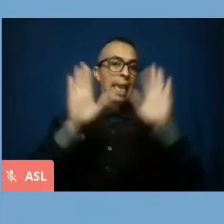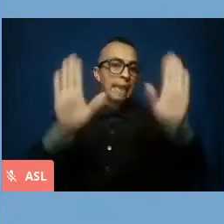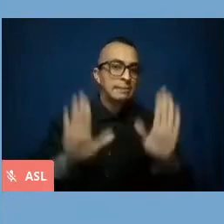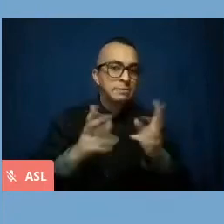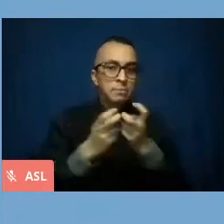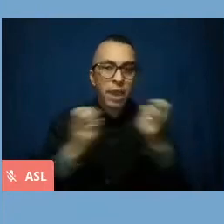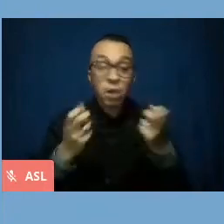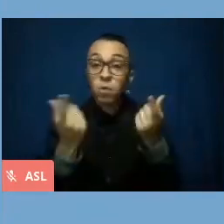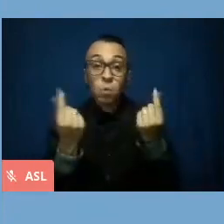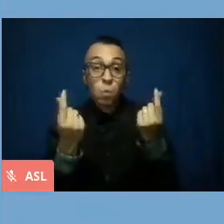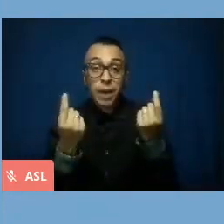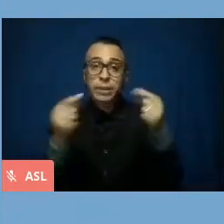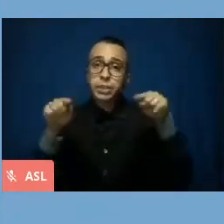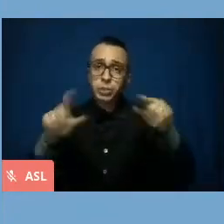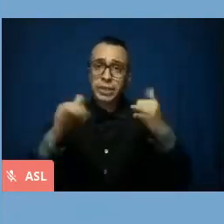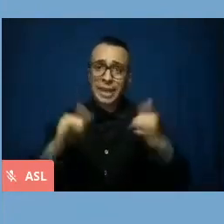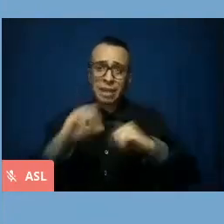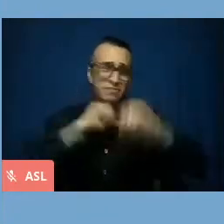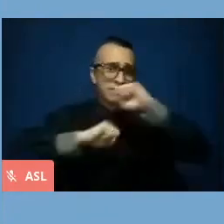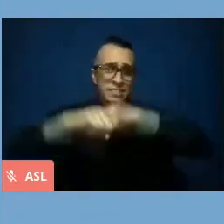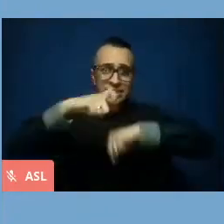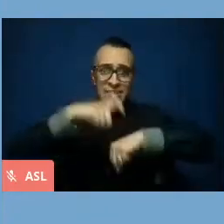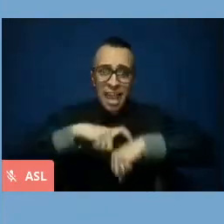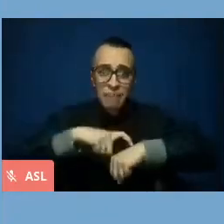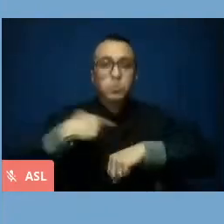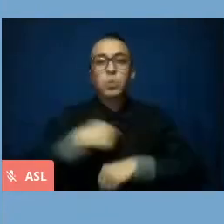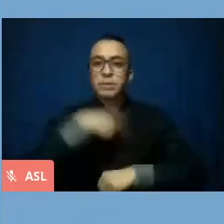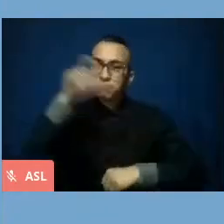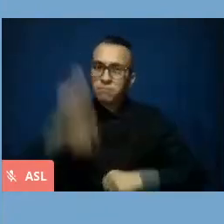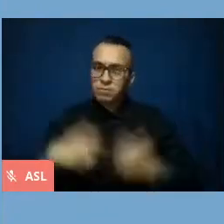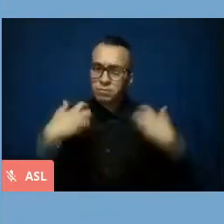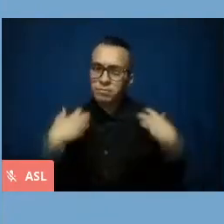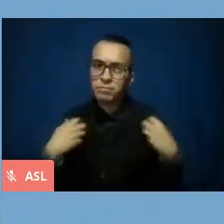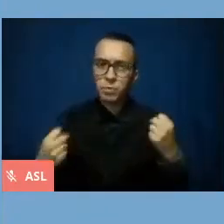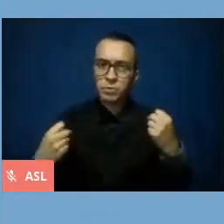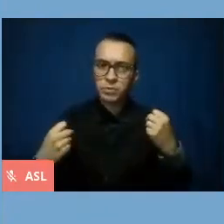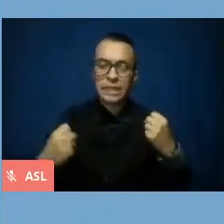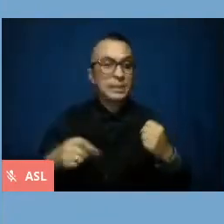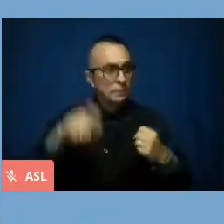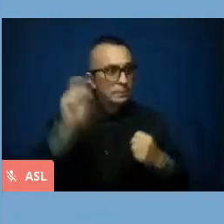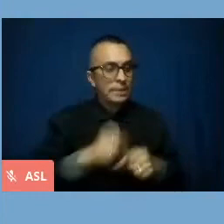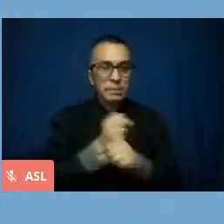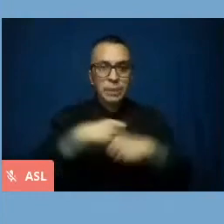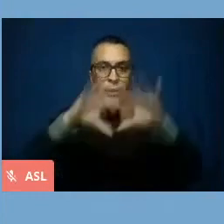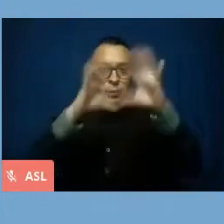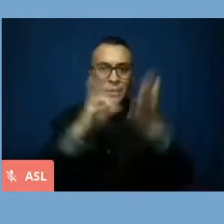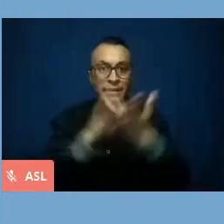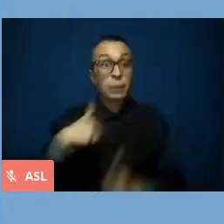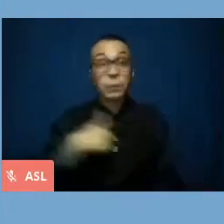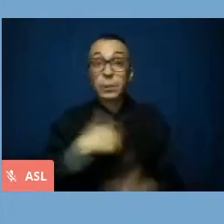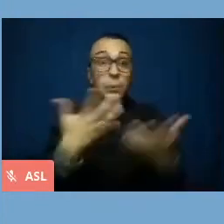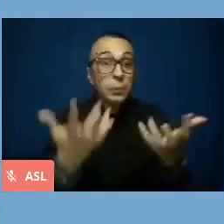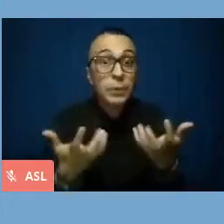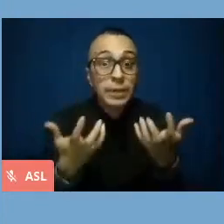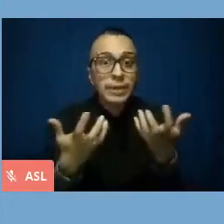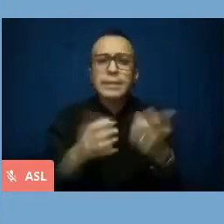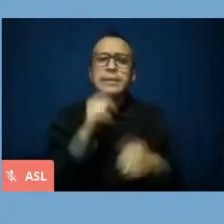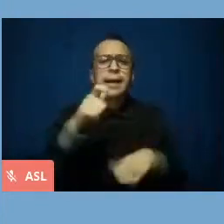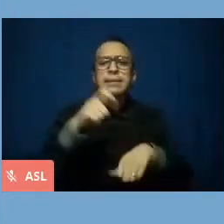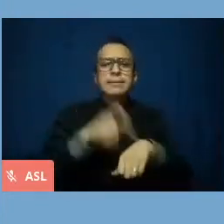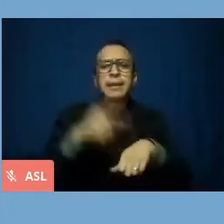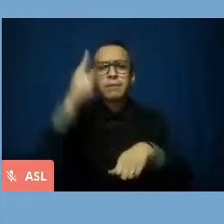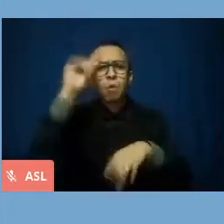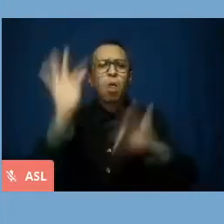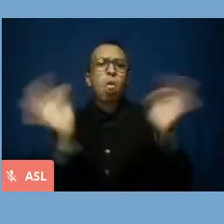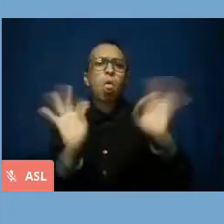times, we need to be bold. We need to build the world we want. This is not a time for little tiny